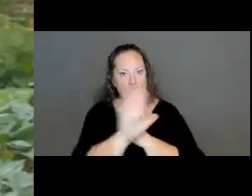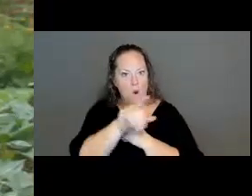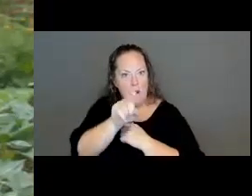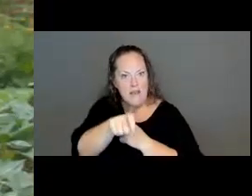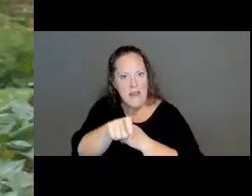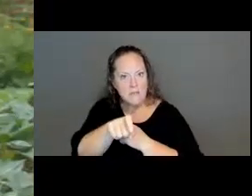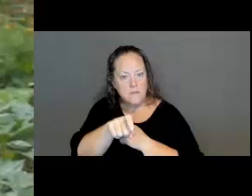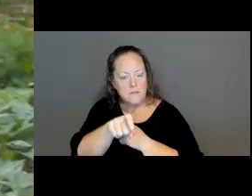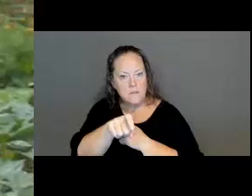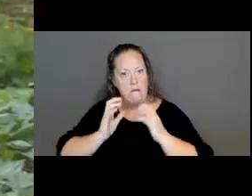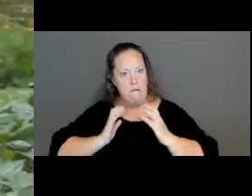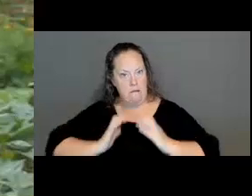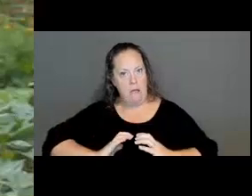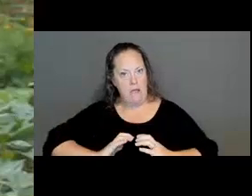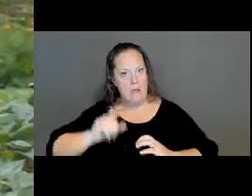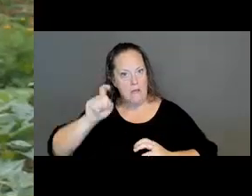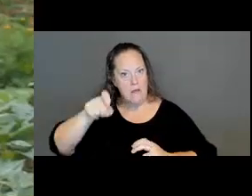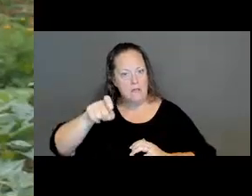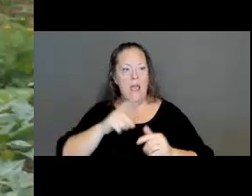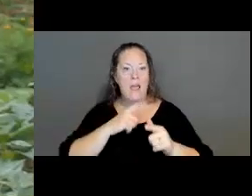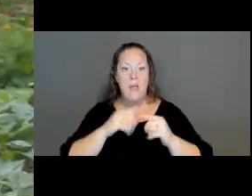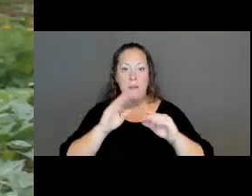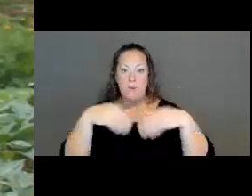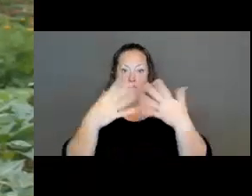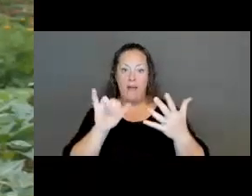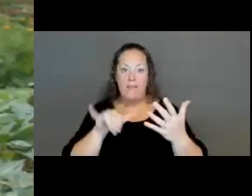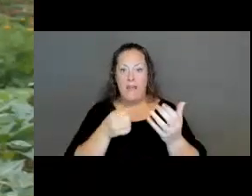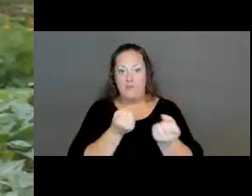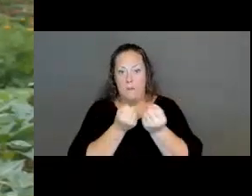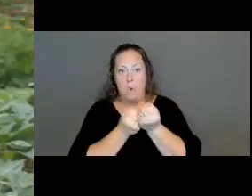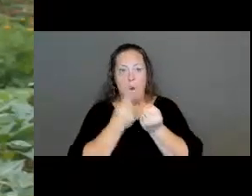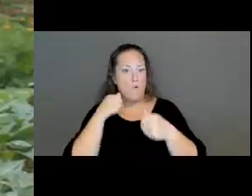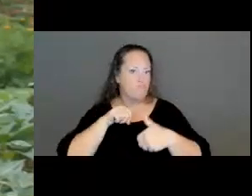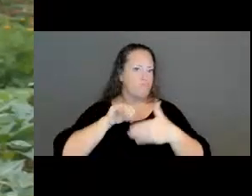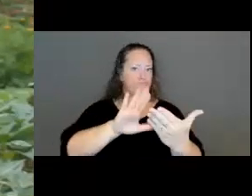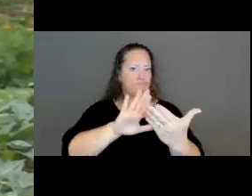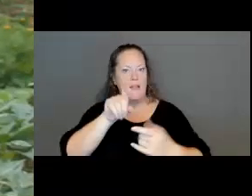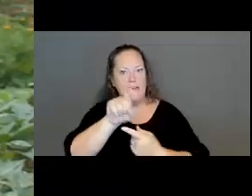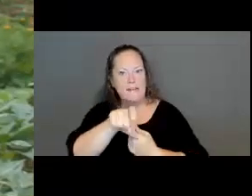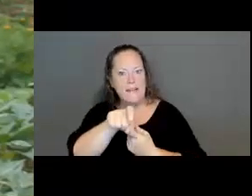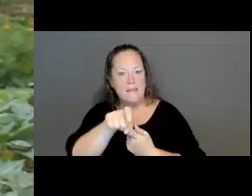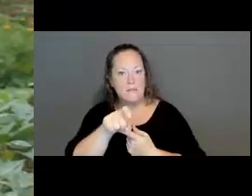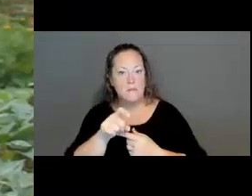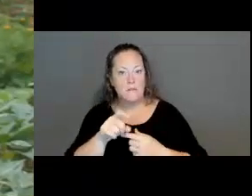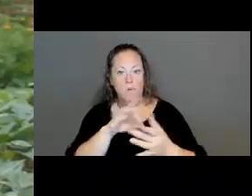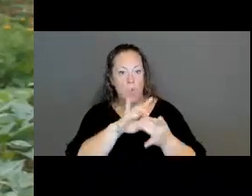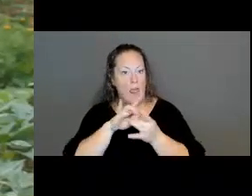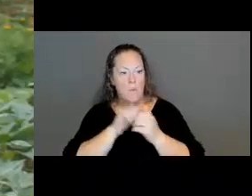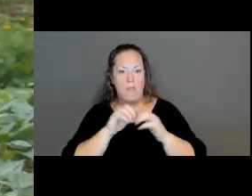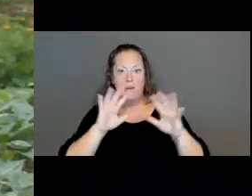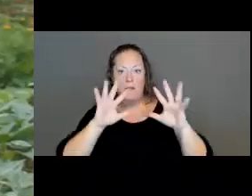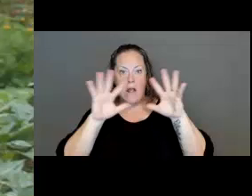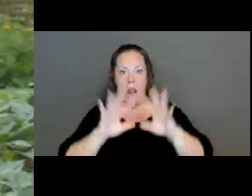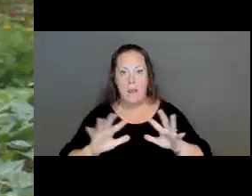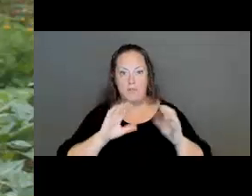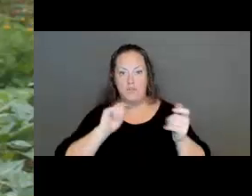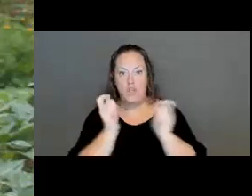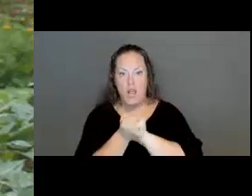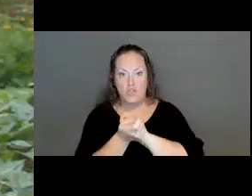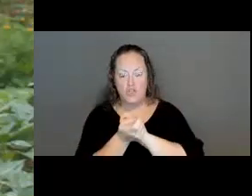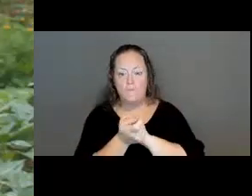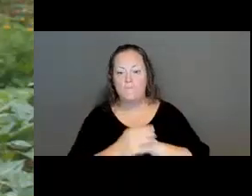clients, and provide support to address those needs related to climate change. So today we